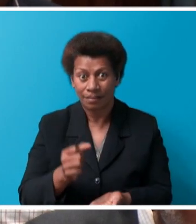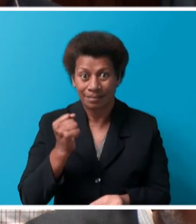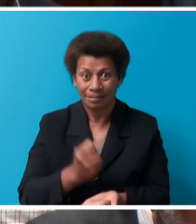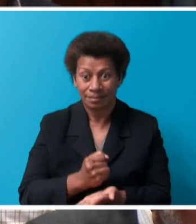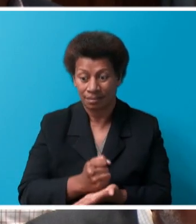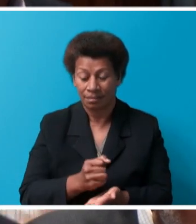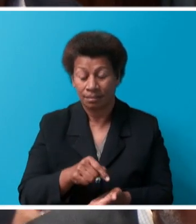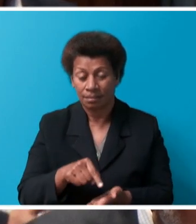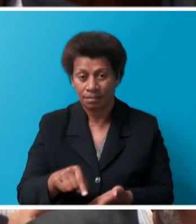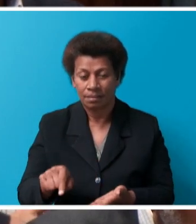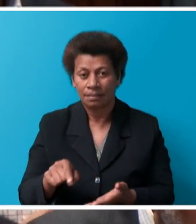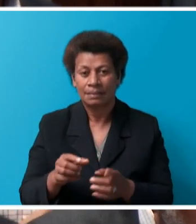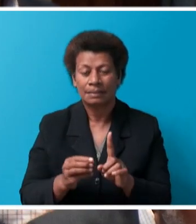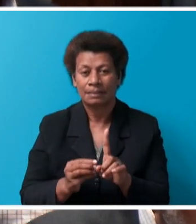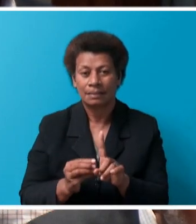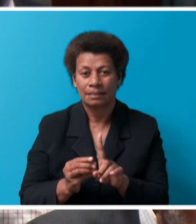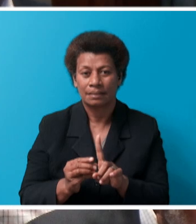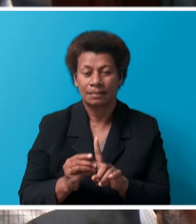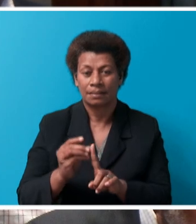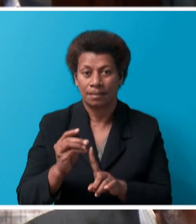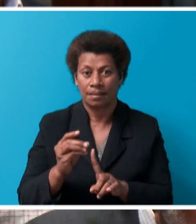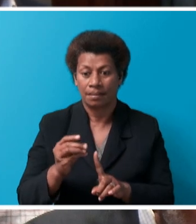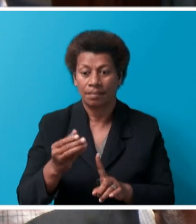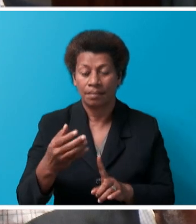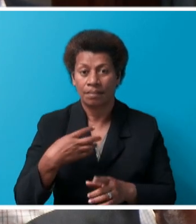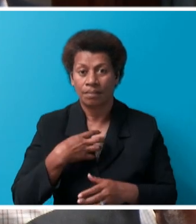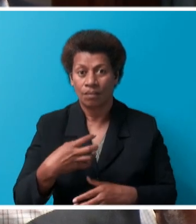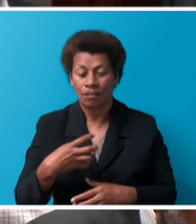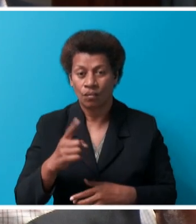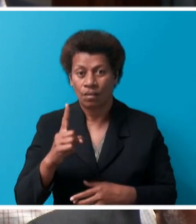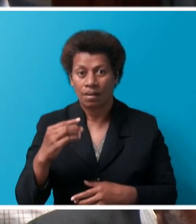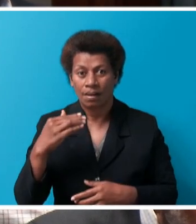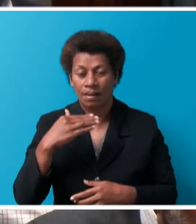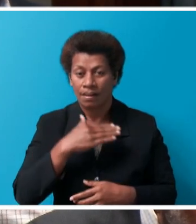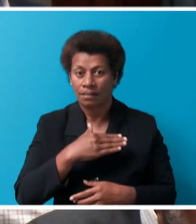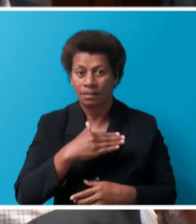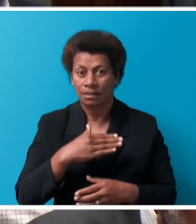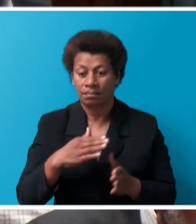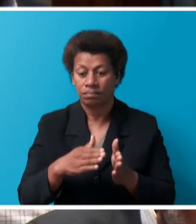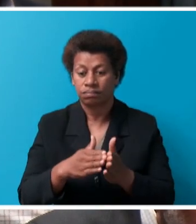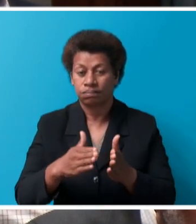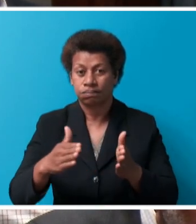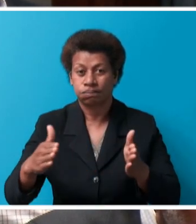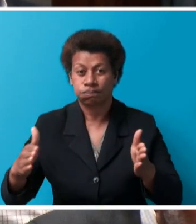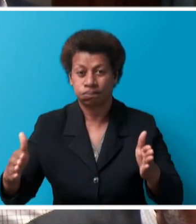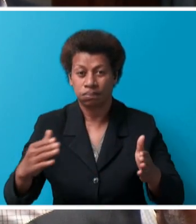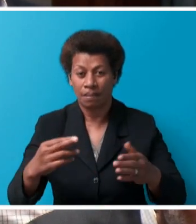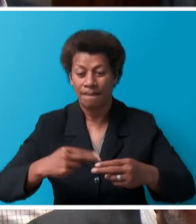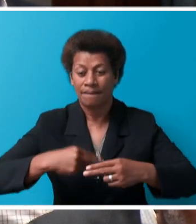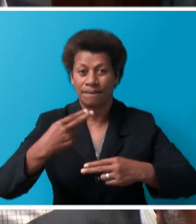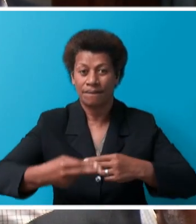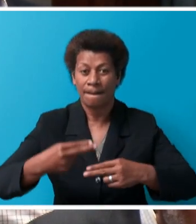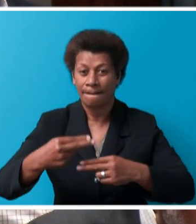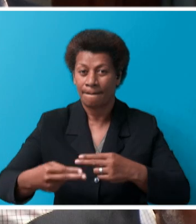actively pursuing development of 100 acres of turmeric planting with plans to plant another 300 acres